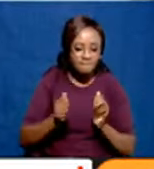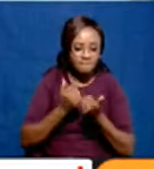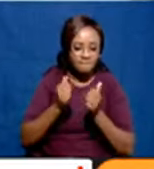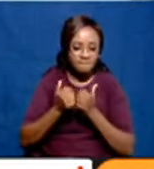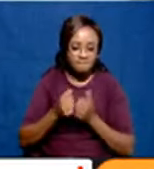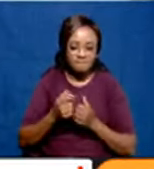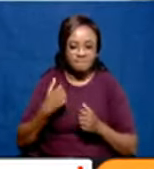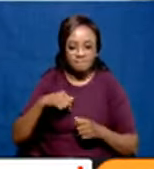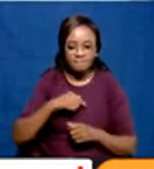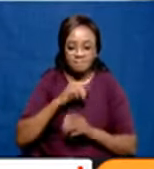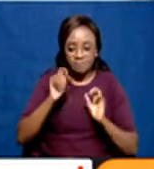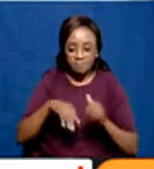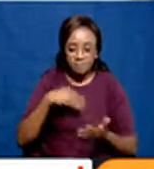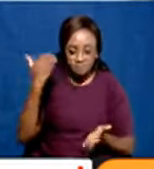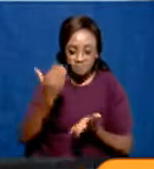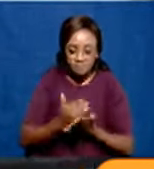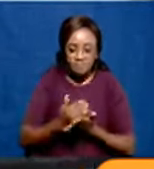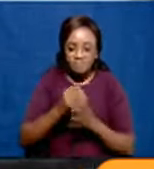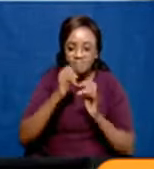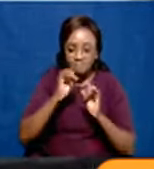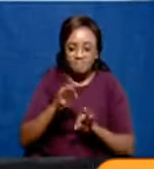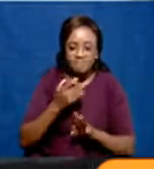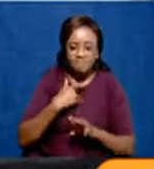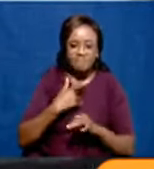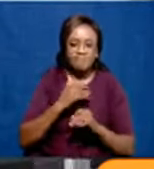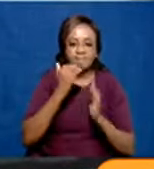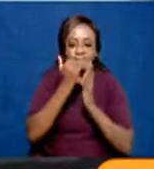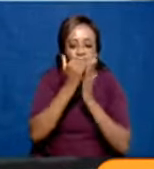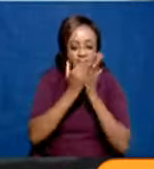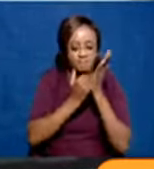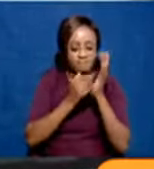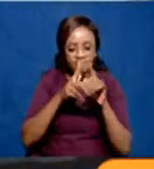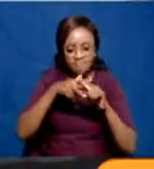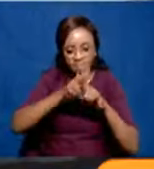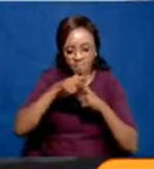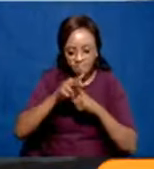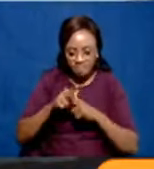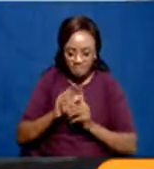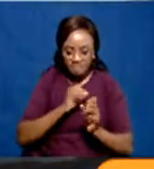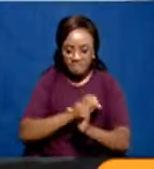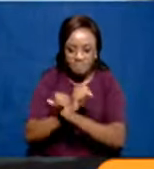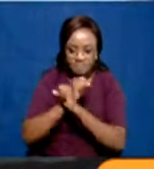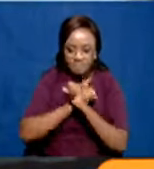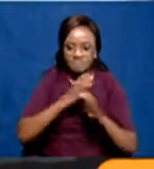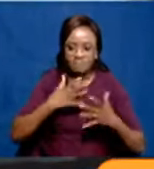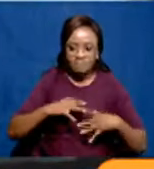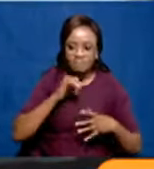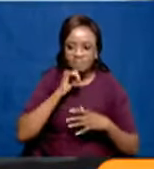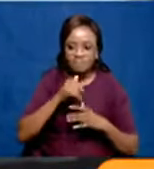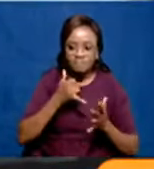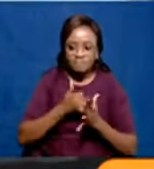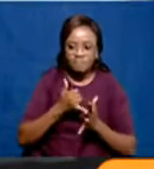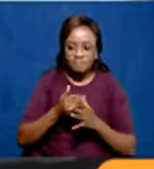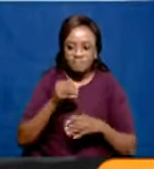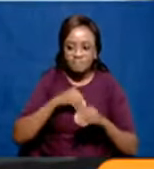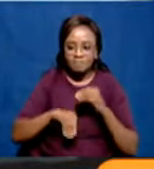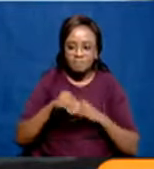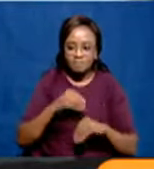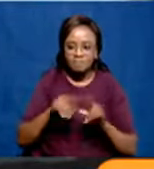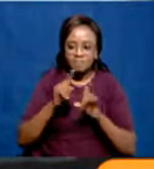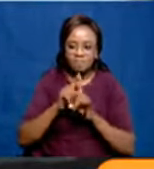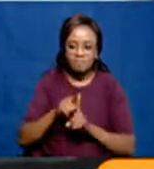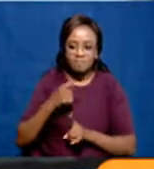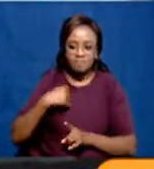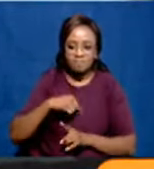way we can be able to stop fraud is by putting in safeguards to ensure we don't even get to the point where people are able to go through the fraud